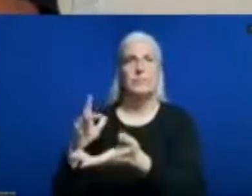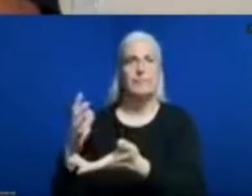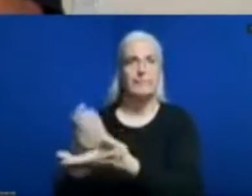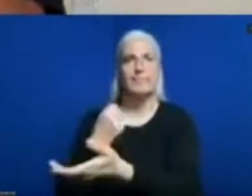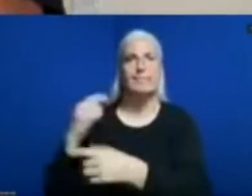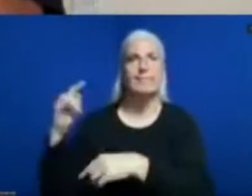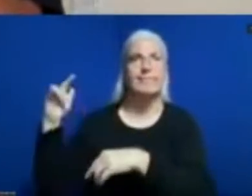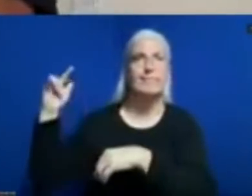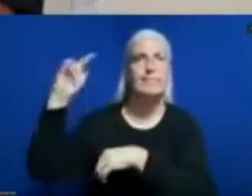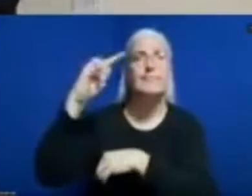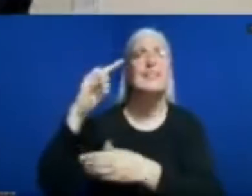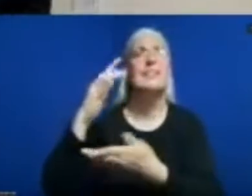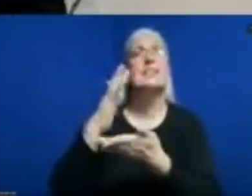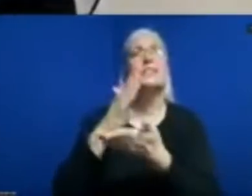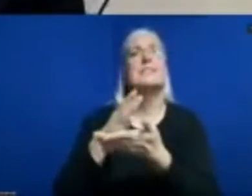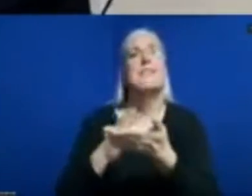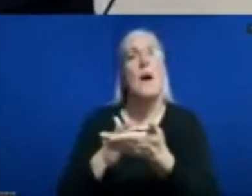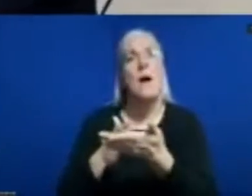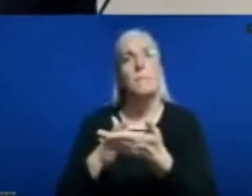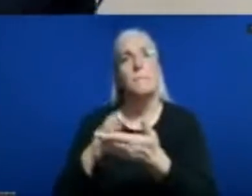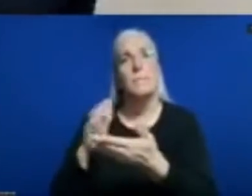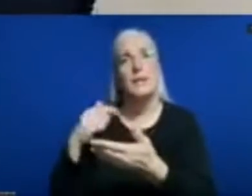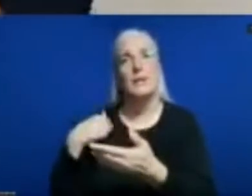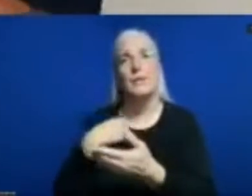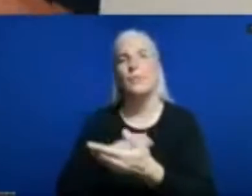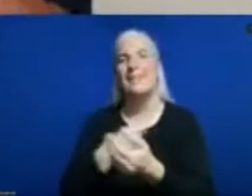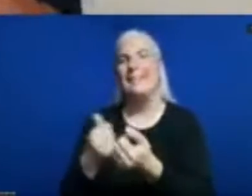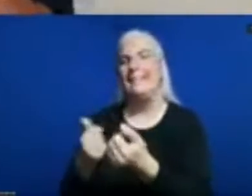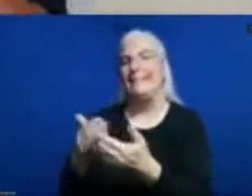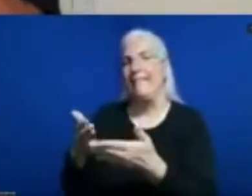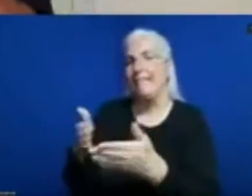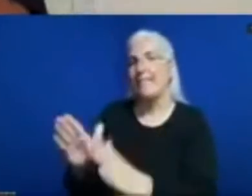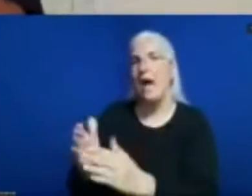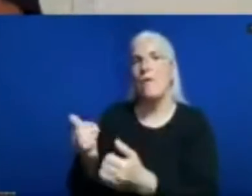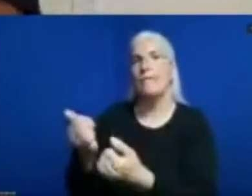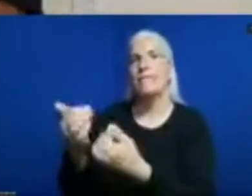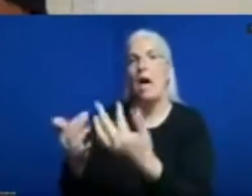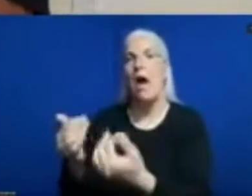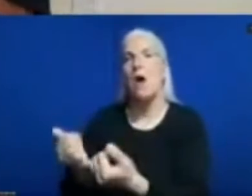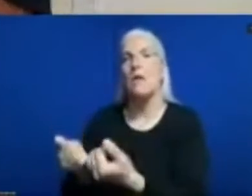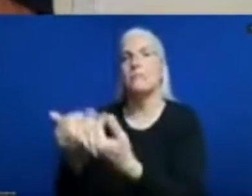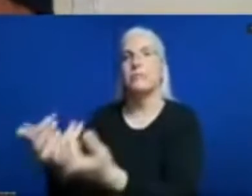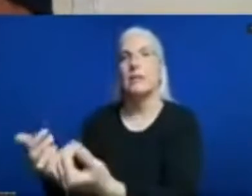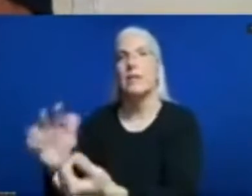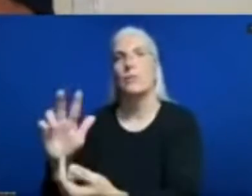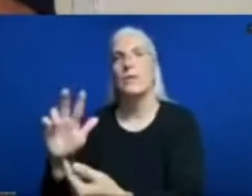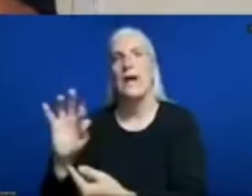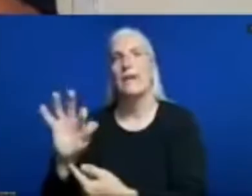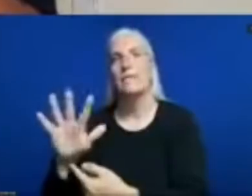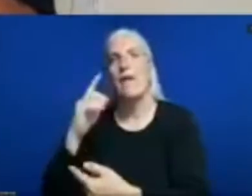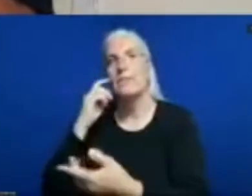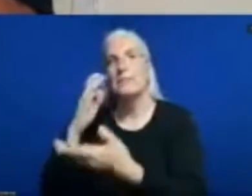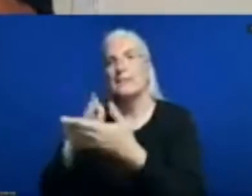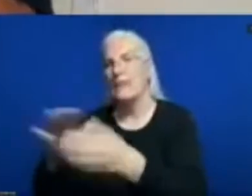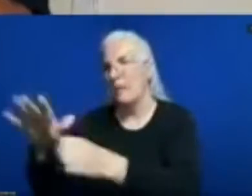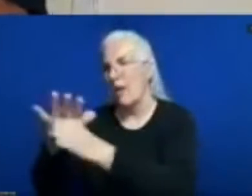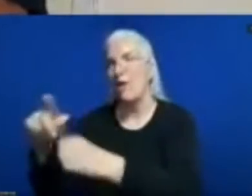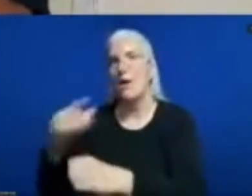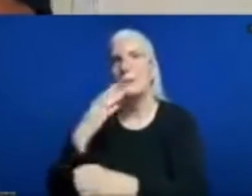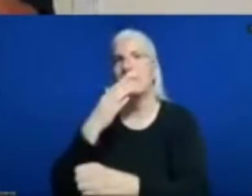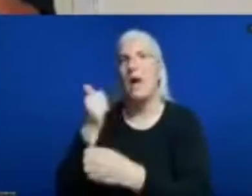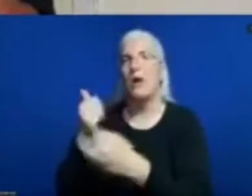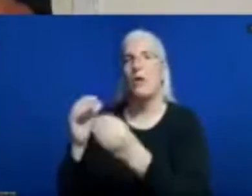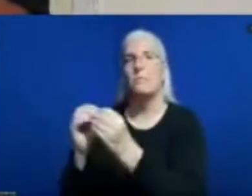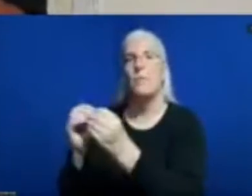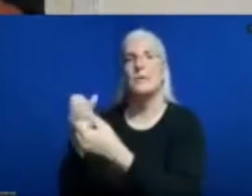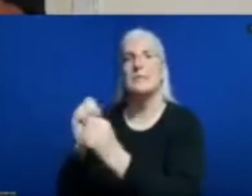so. That just burns out into the dry lake bed. So we're taking advantage of every opportunity, the fuels, the topography, and then